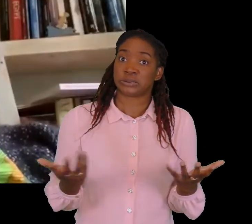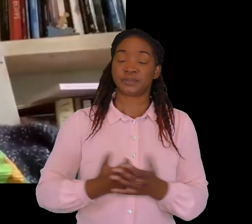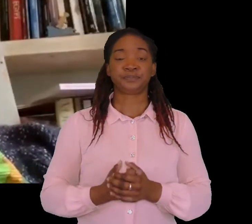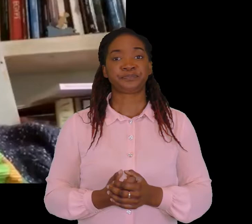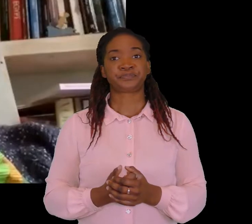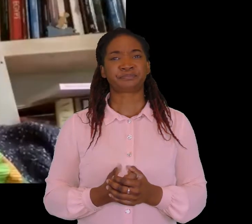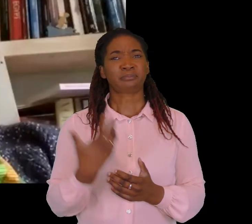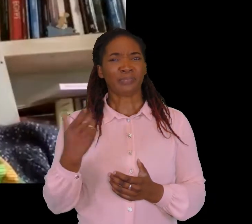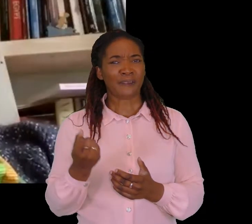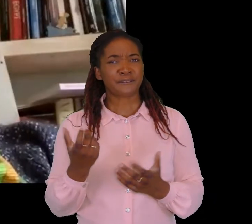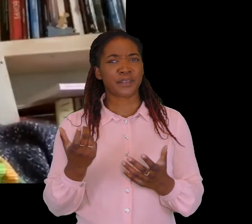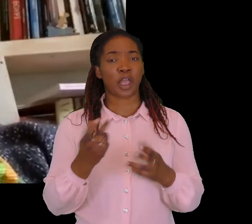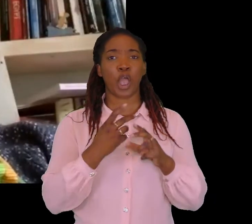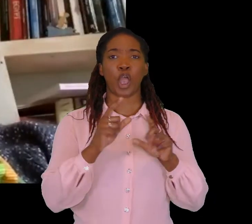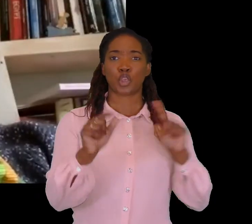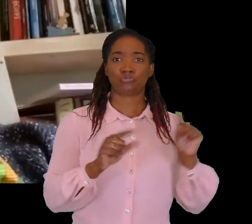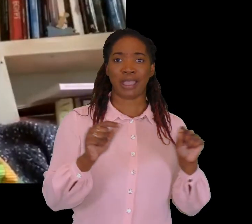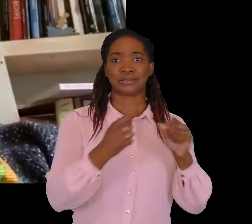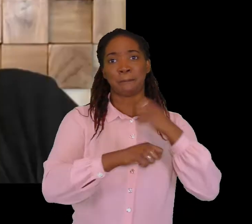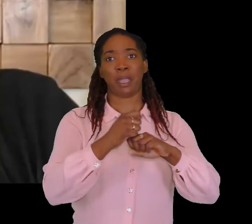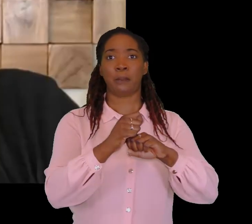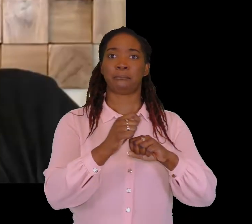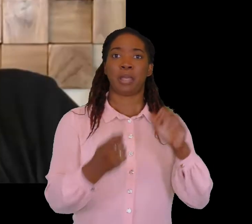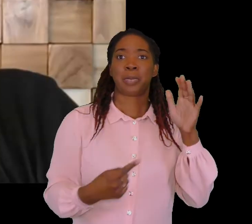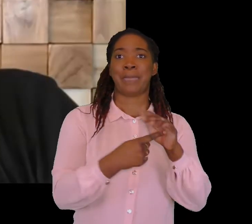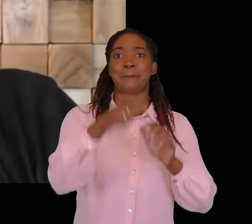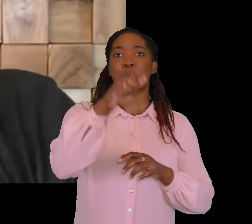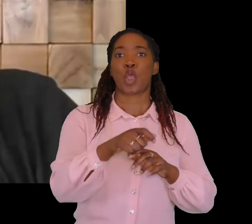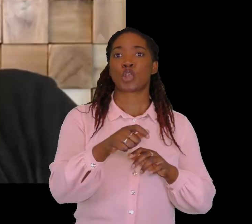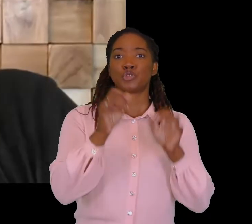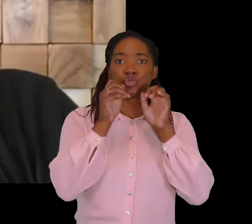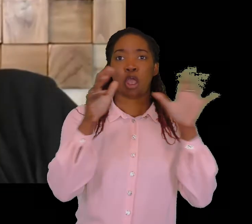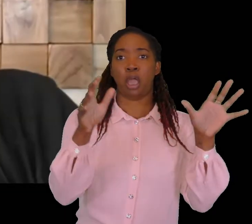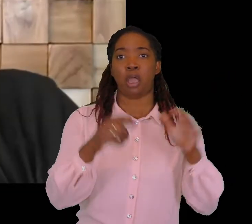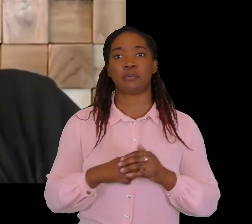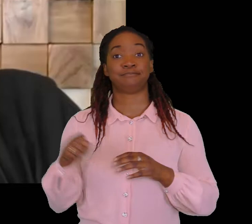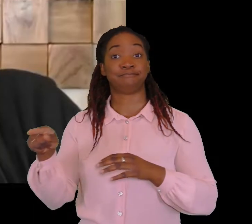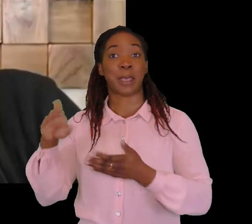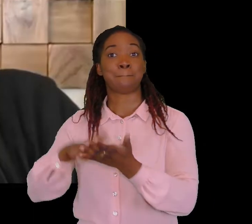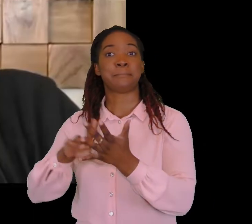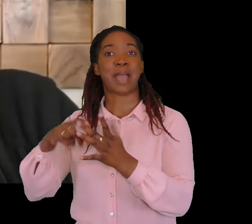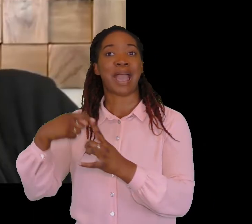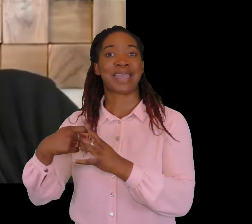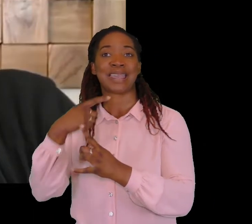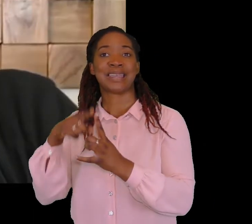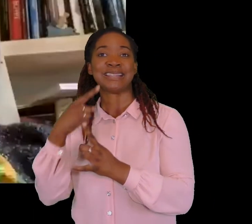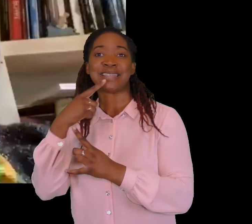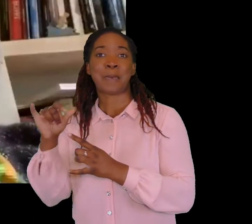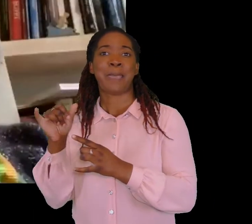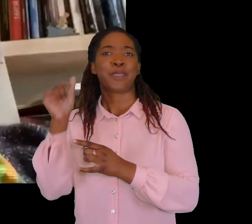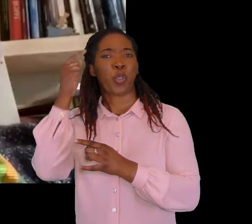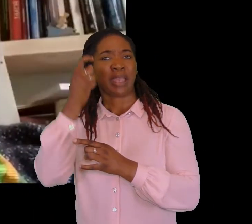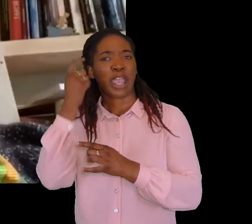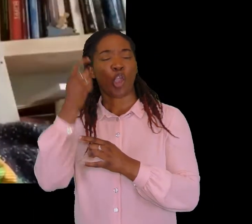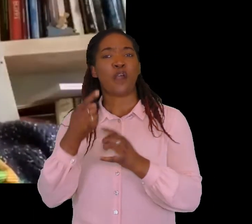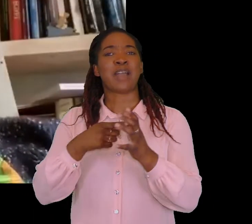so there was the curator as star. By the way, Mike Tooby says that maybe you're thinking of Anna Harding. Yes,